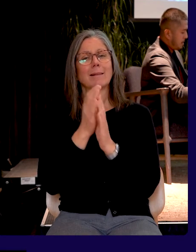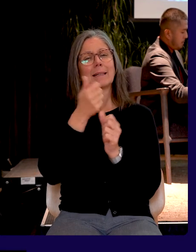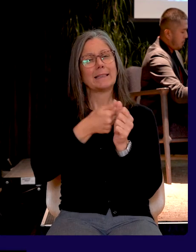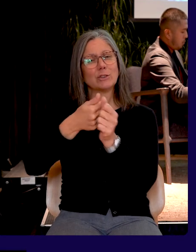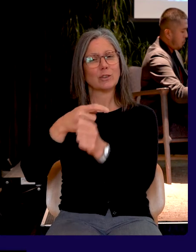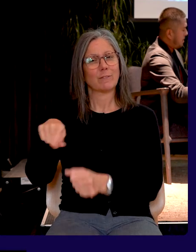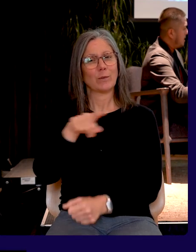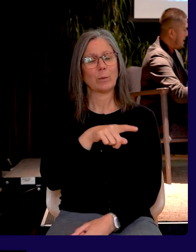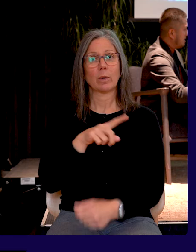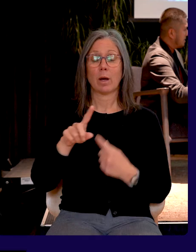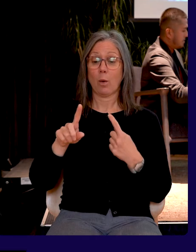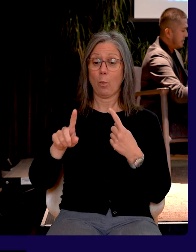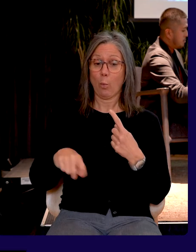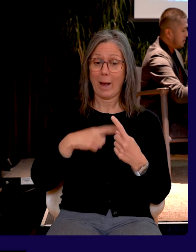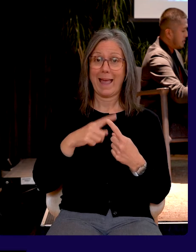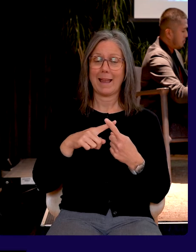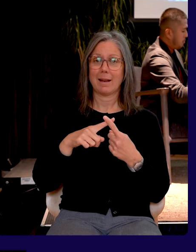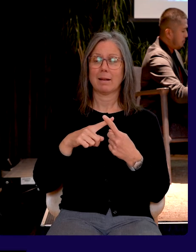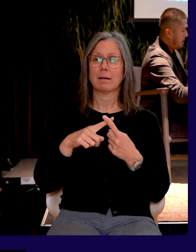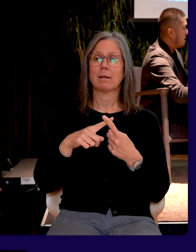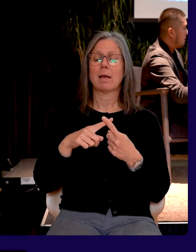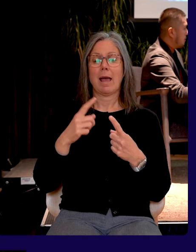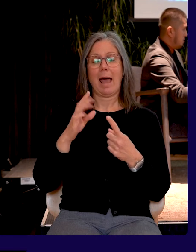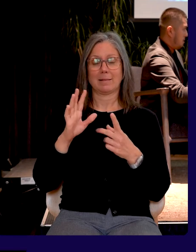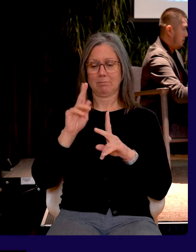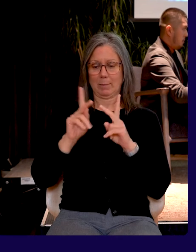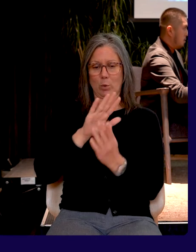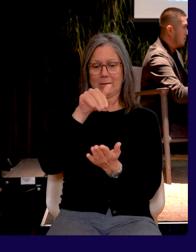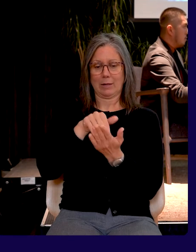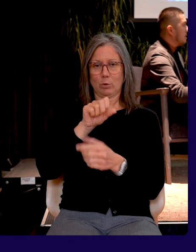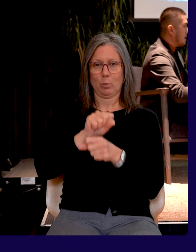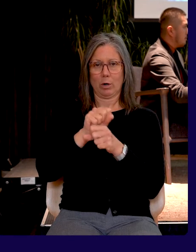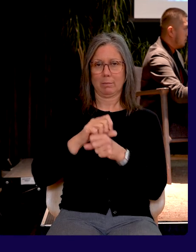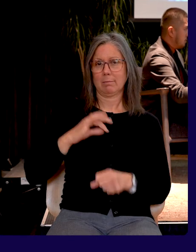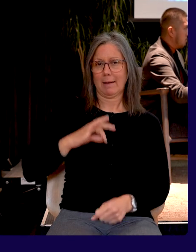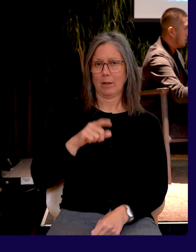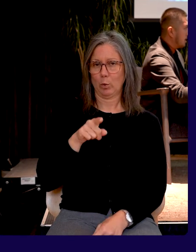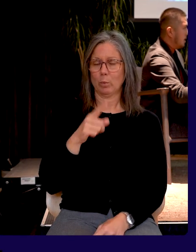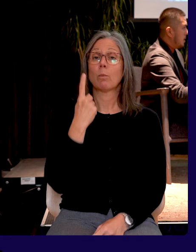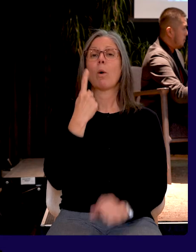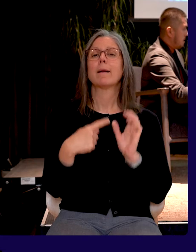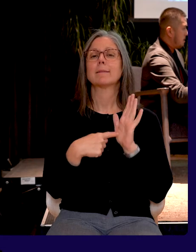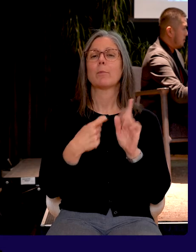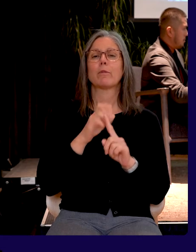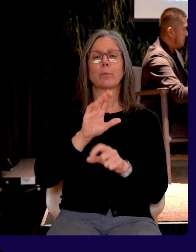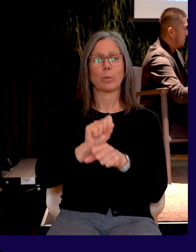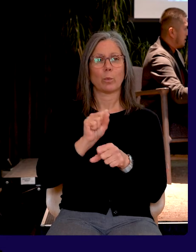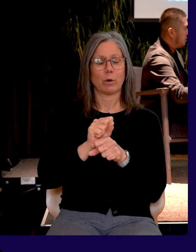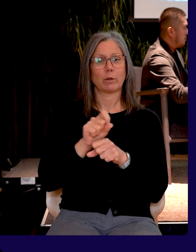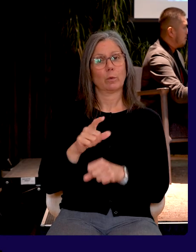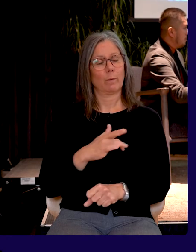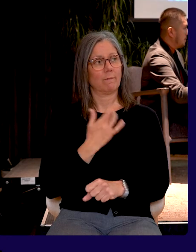you, when has centering people paid off for you all? What is one example in your work where you were